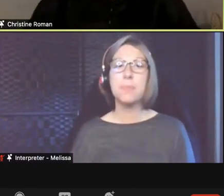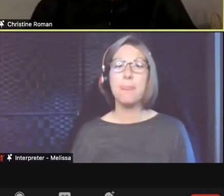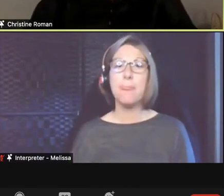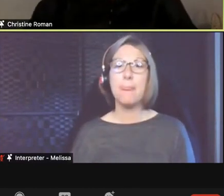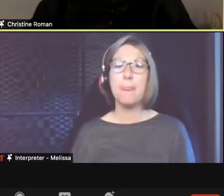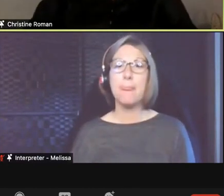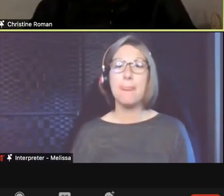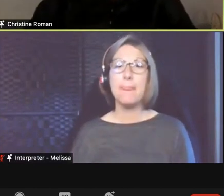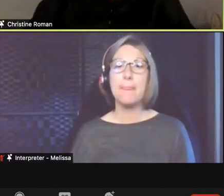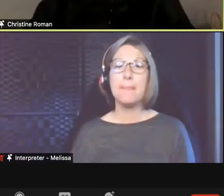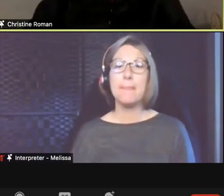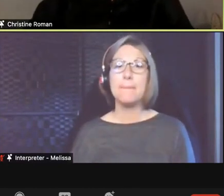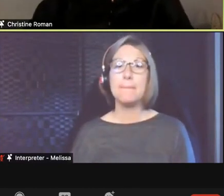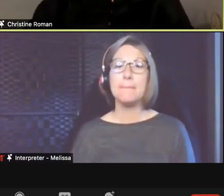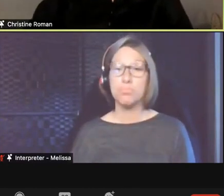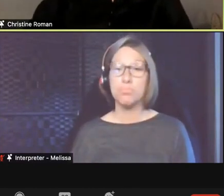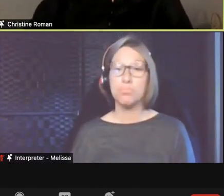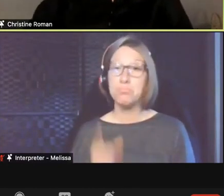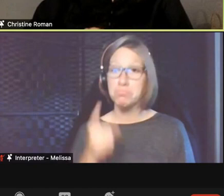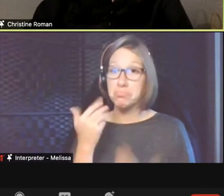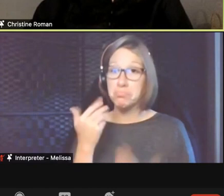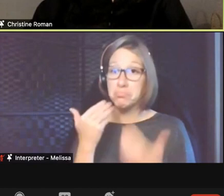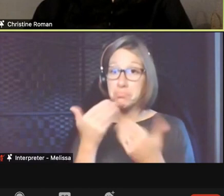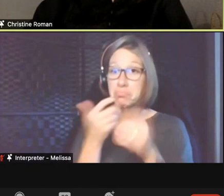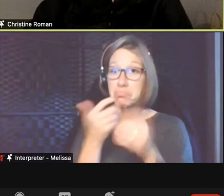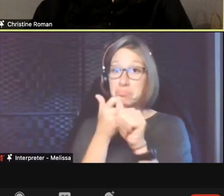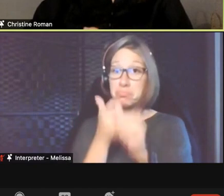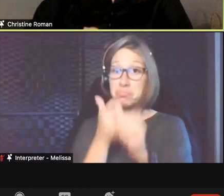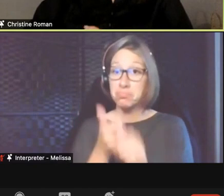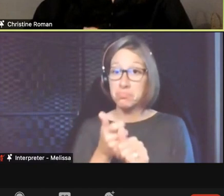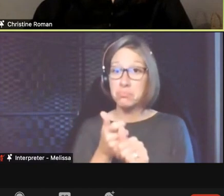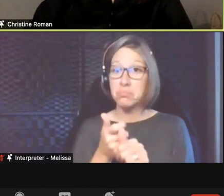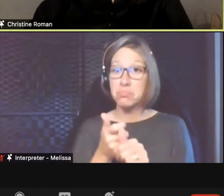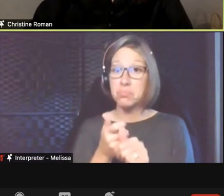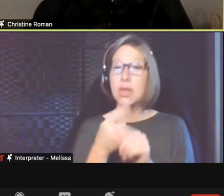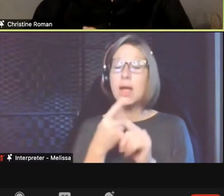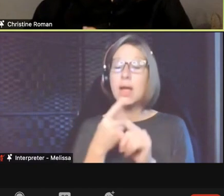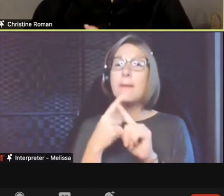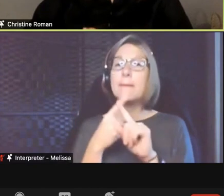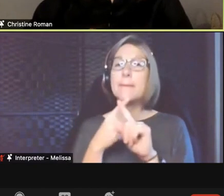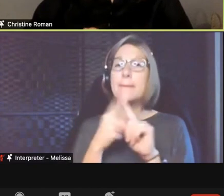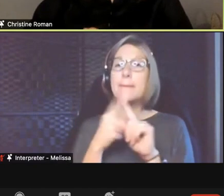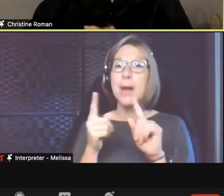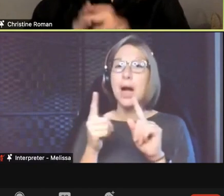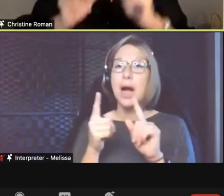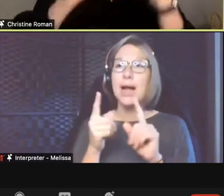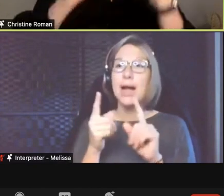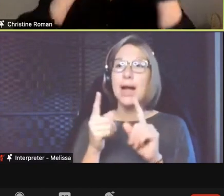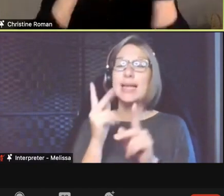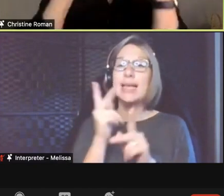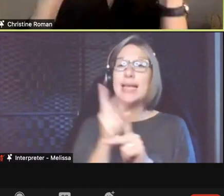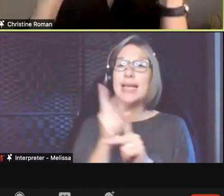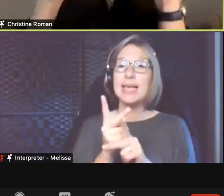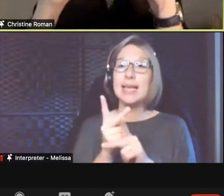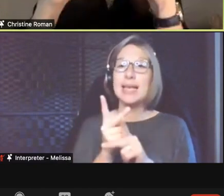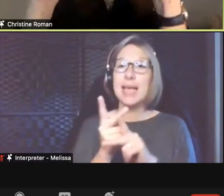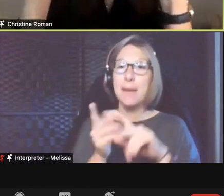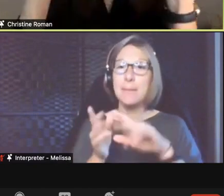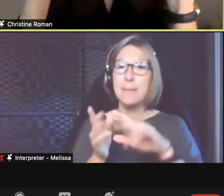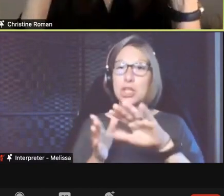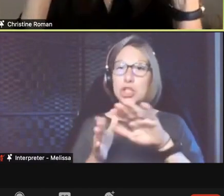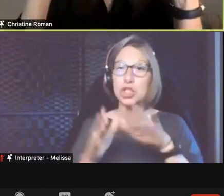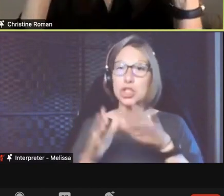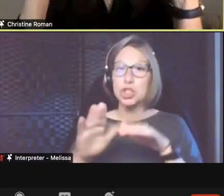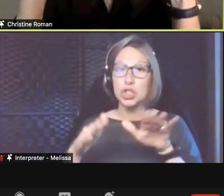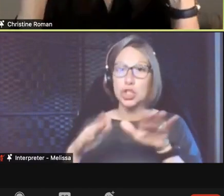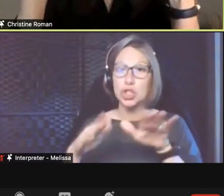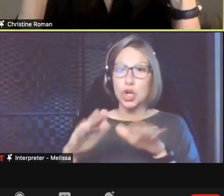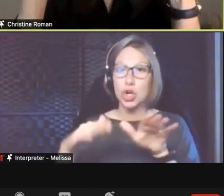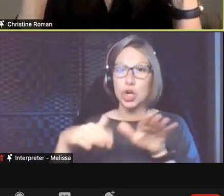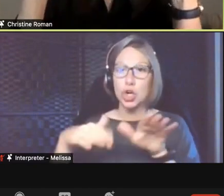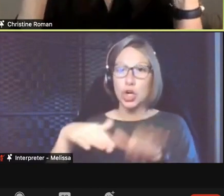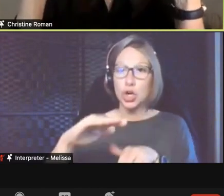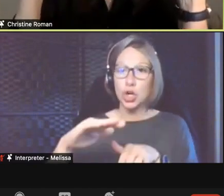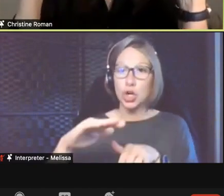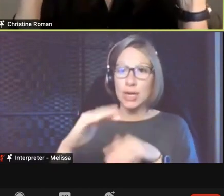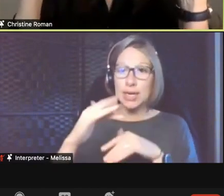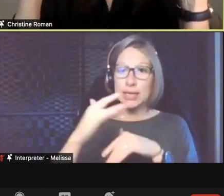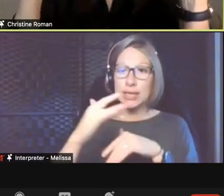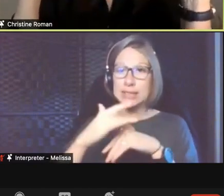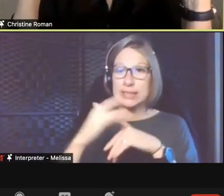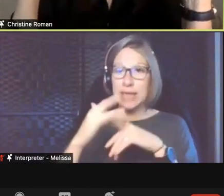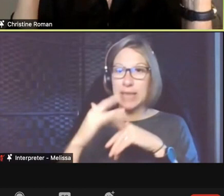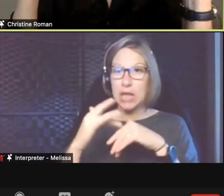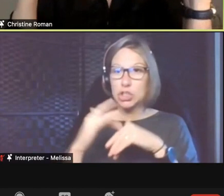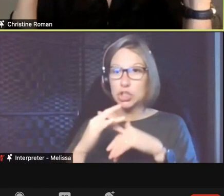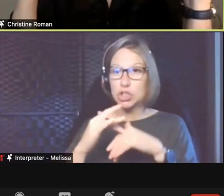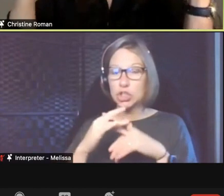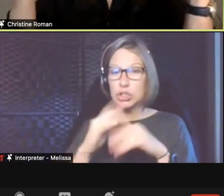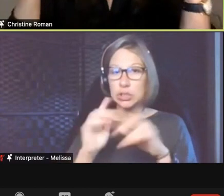He did comply, but was observed. He kept turning and touching the various parts of that little template, that little wooden